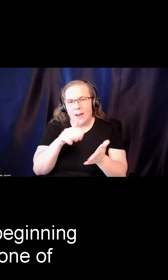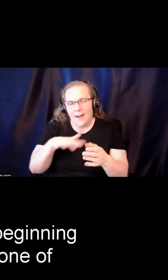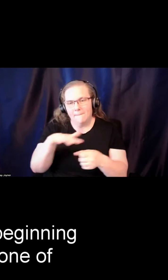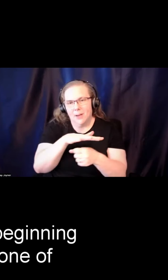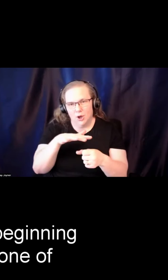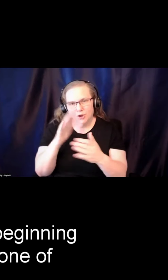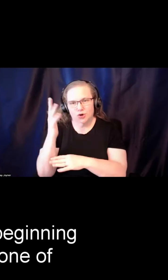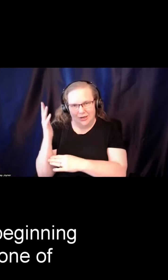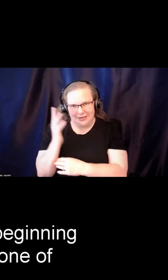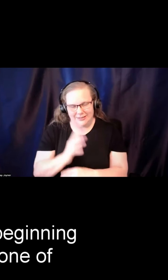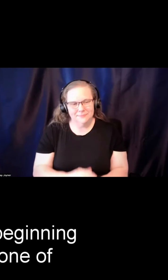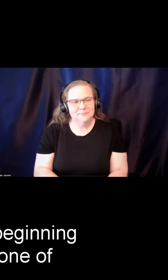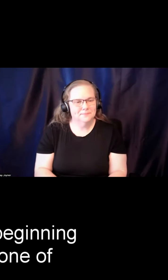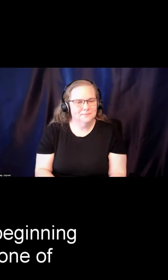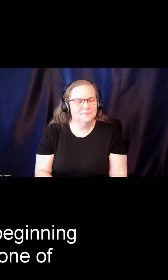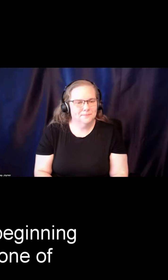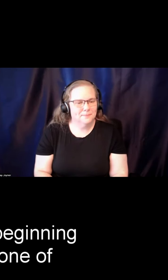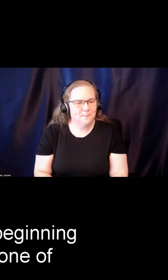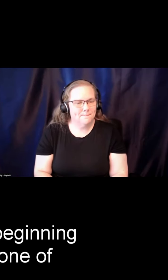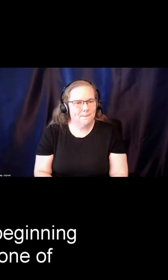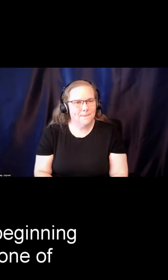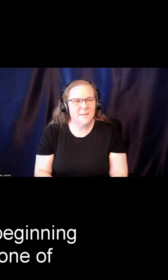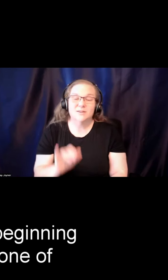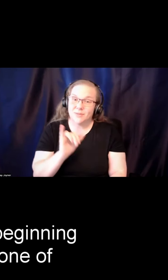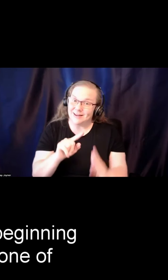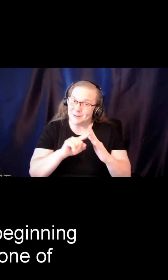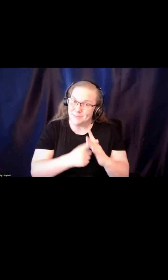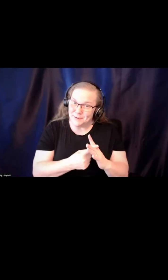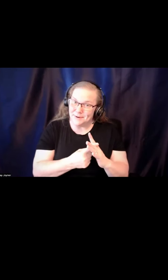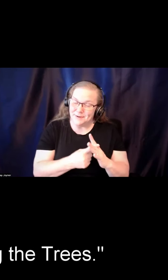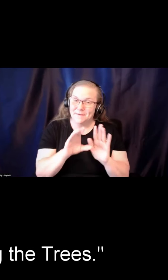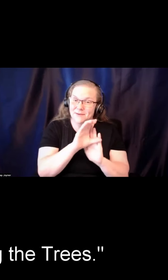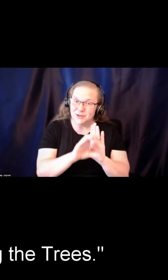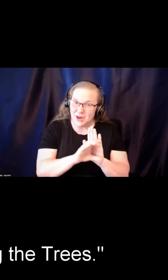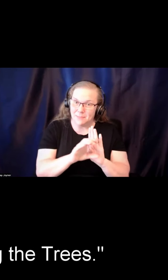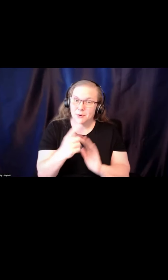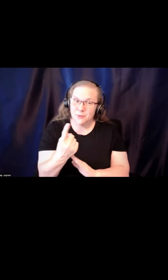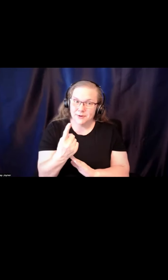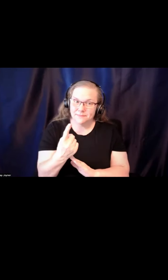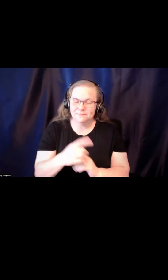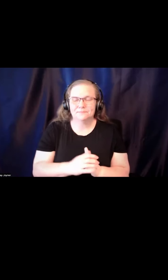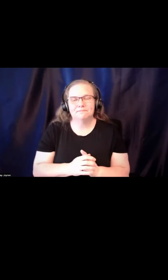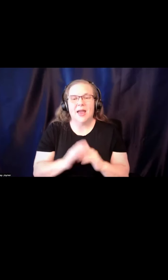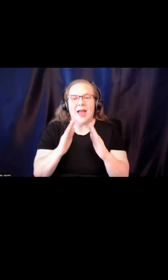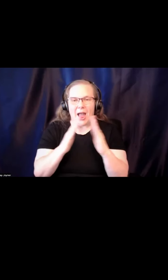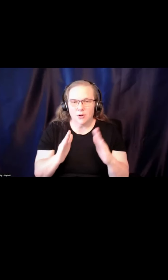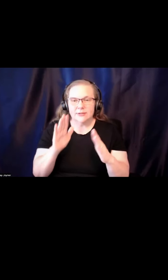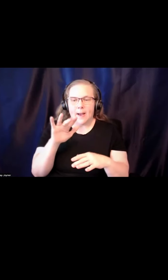Just which Wonderful. mentioned in it. So this is the beginning of chapter 1 of A House Among the Trees.